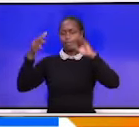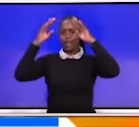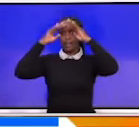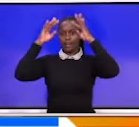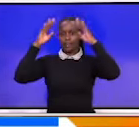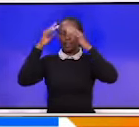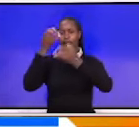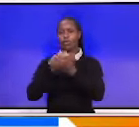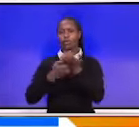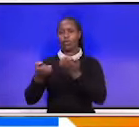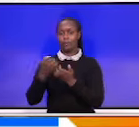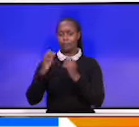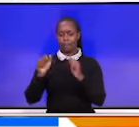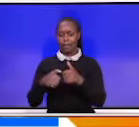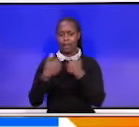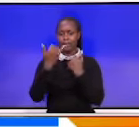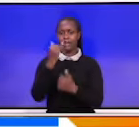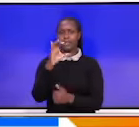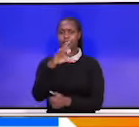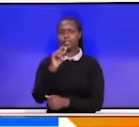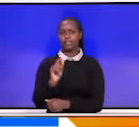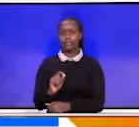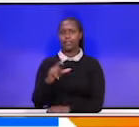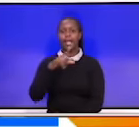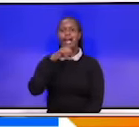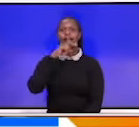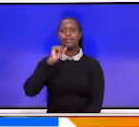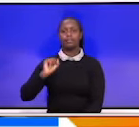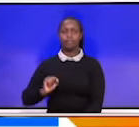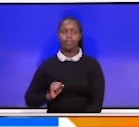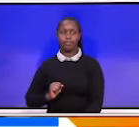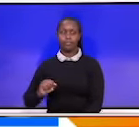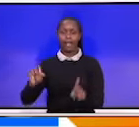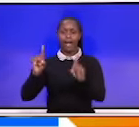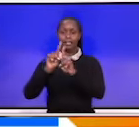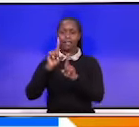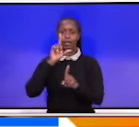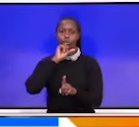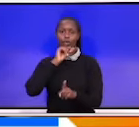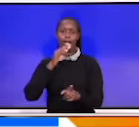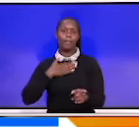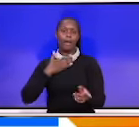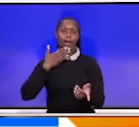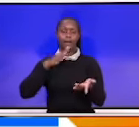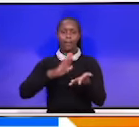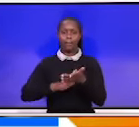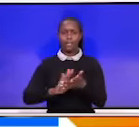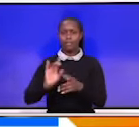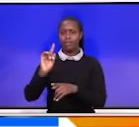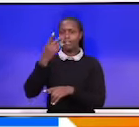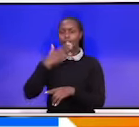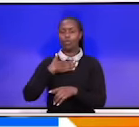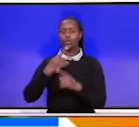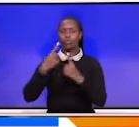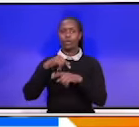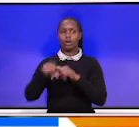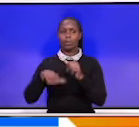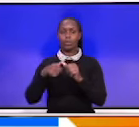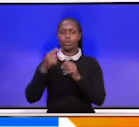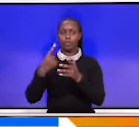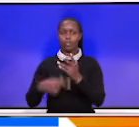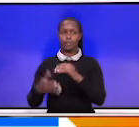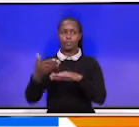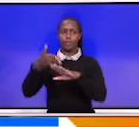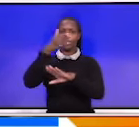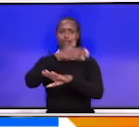ICT. Ladies and gentlemen, as I conclude my remarks, allow me to look back at our previous graduates who